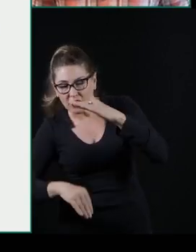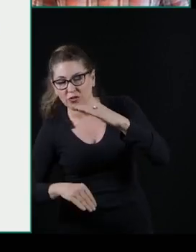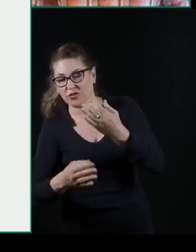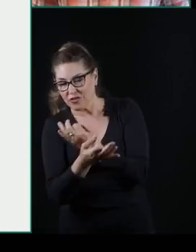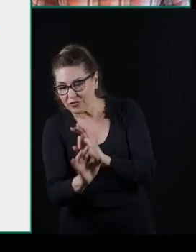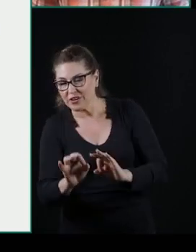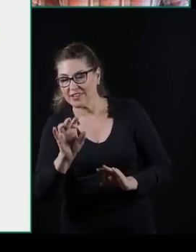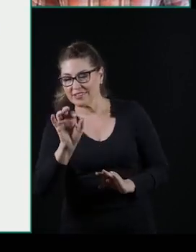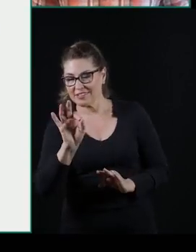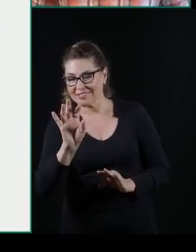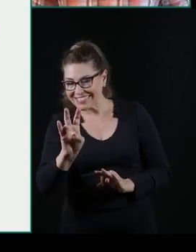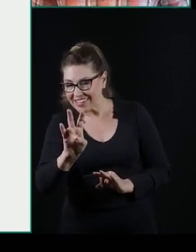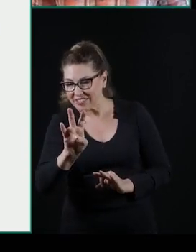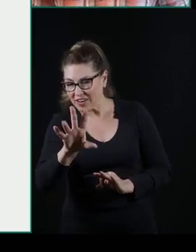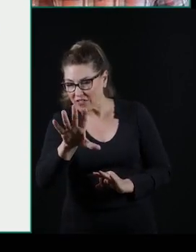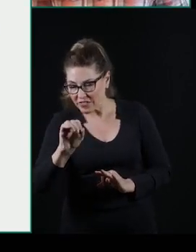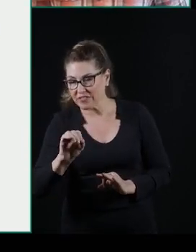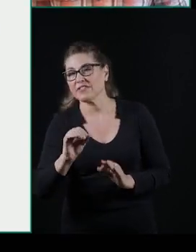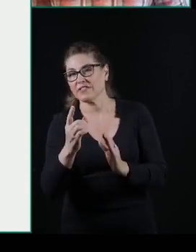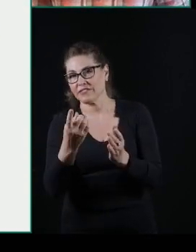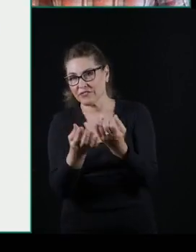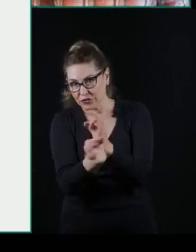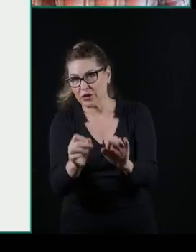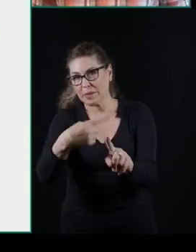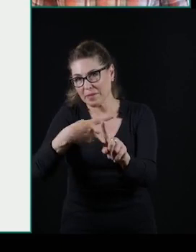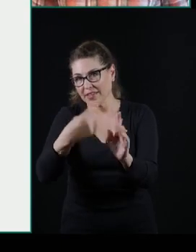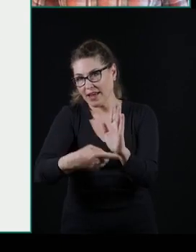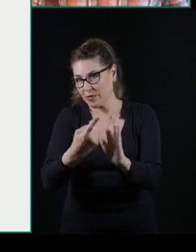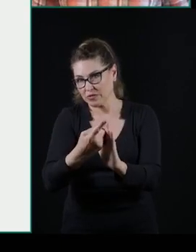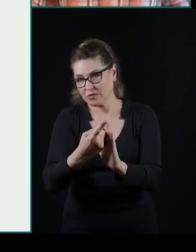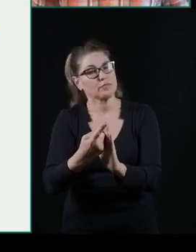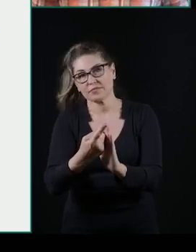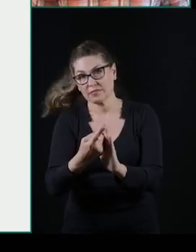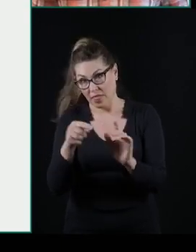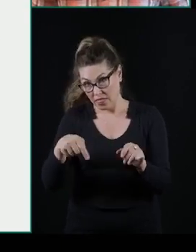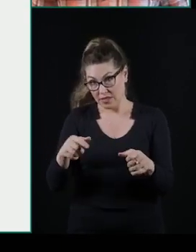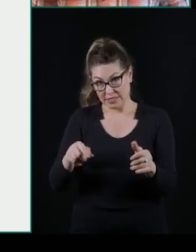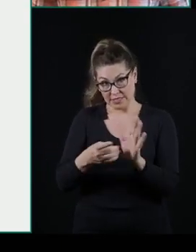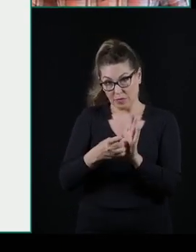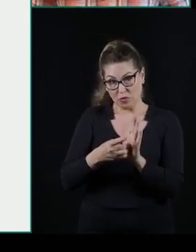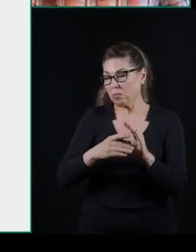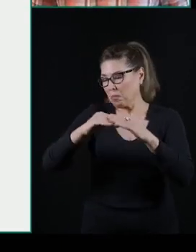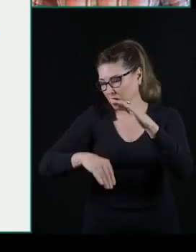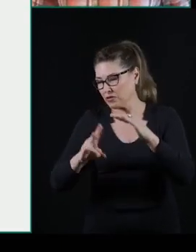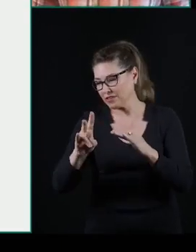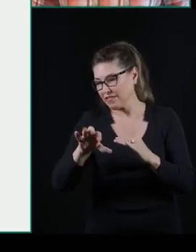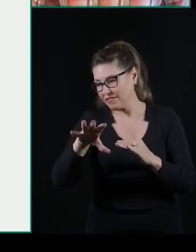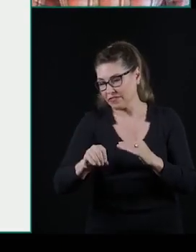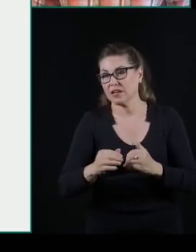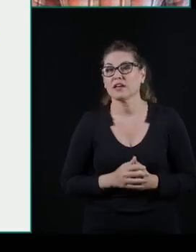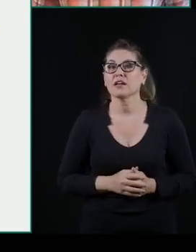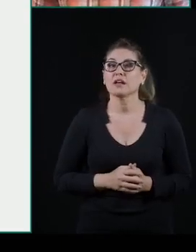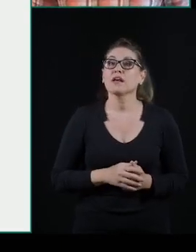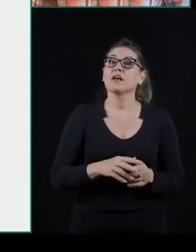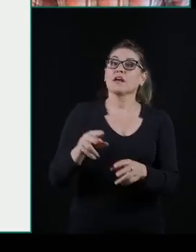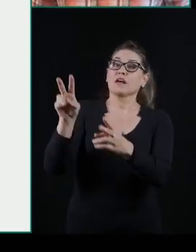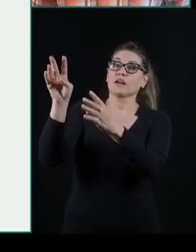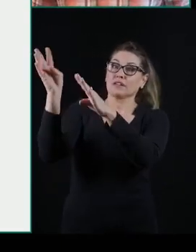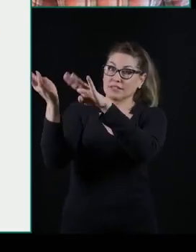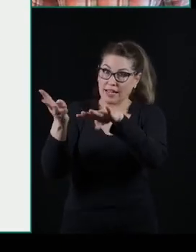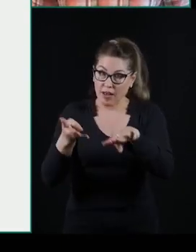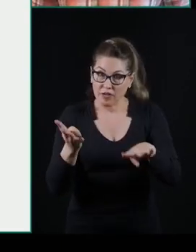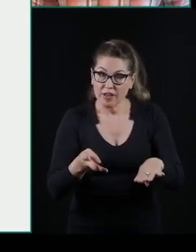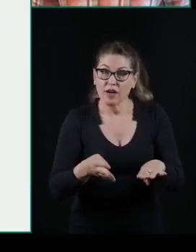free 750 free monthly hours, which will not be exceeded for this demo. You'll download the Open Arena